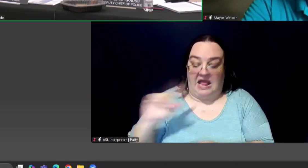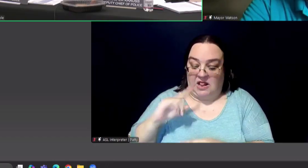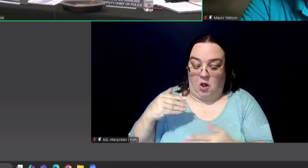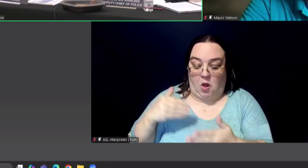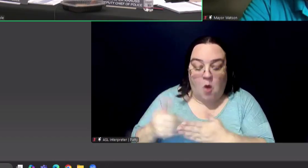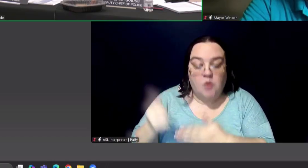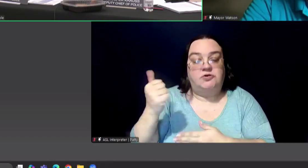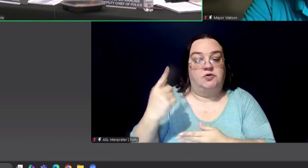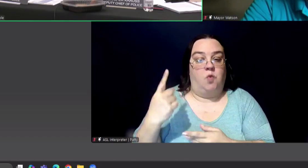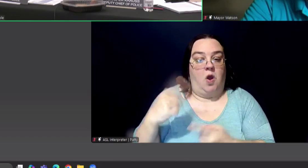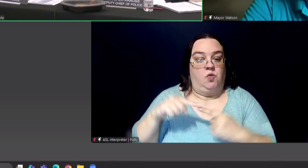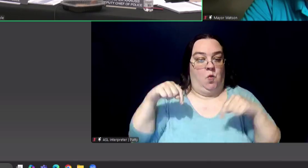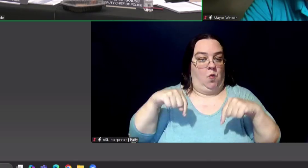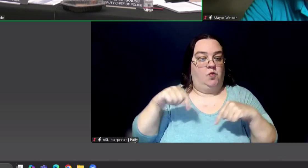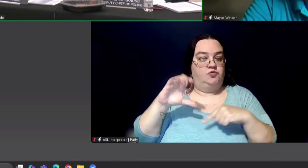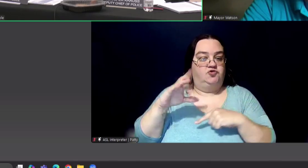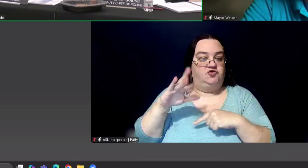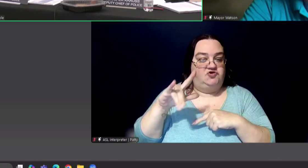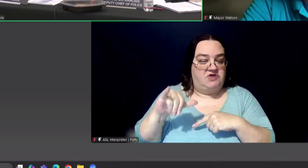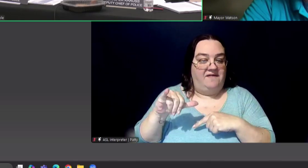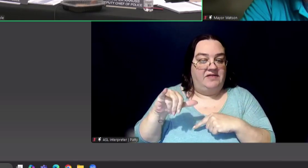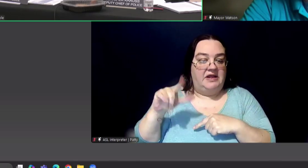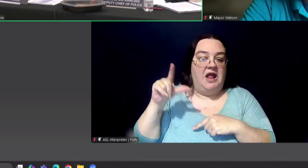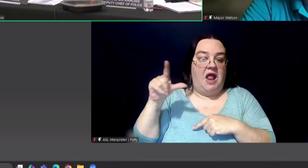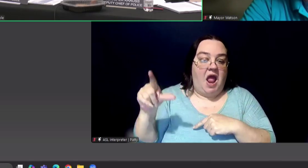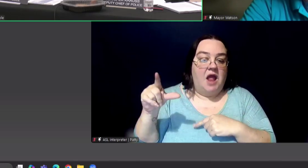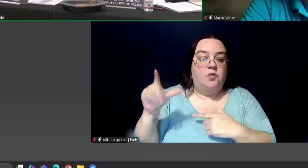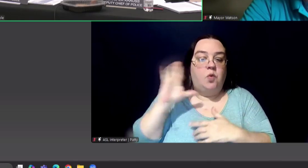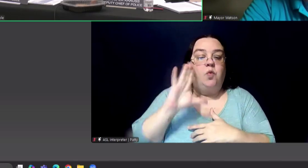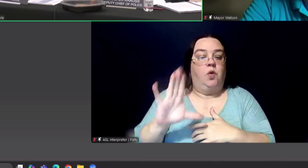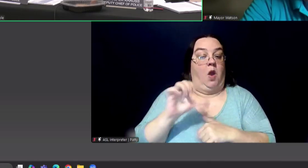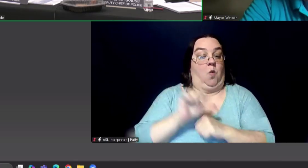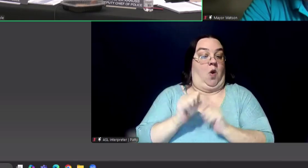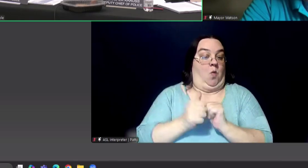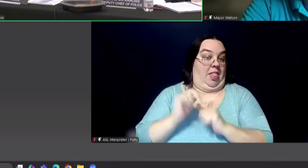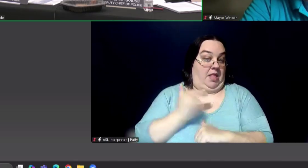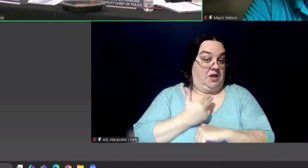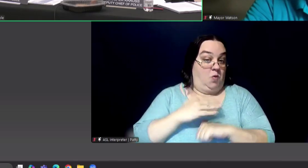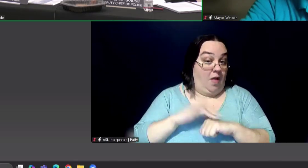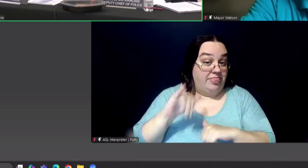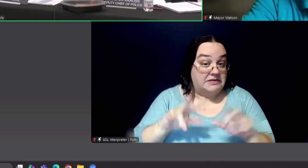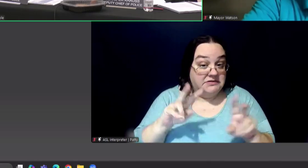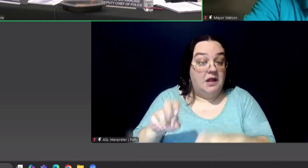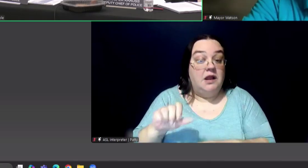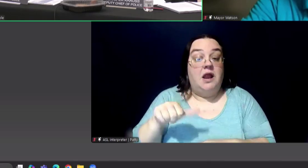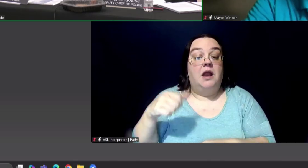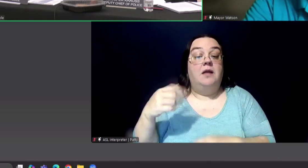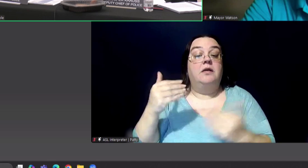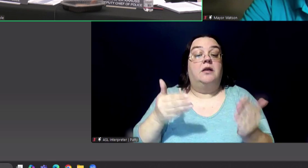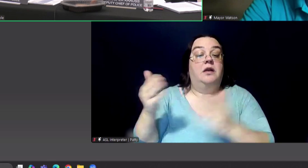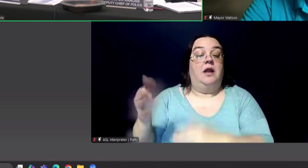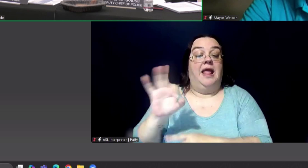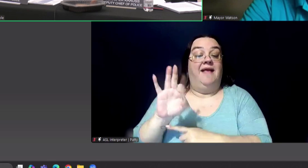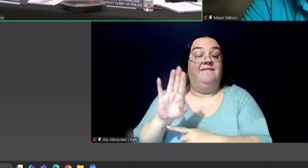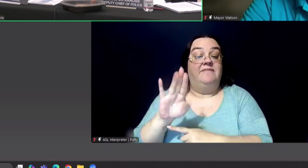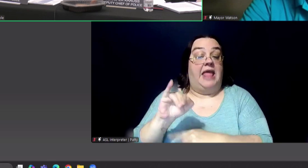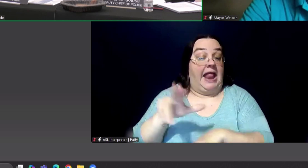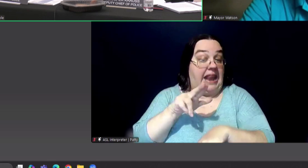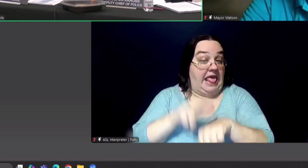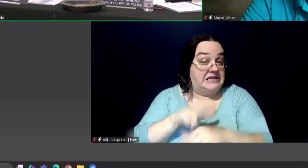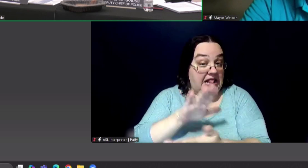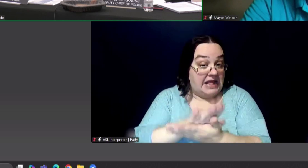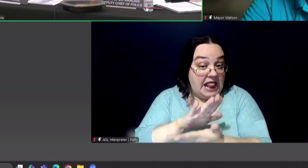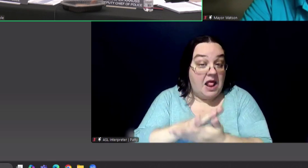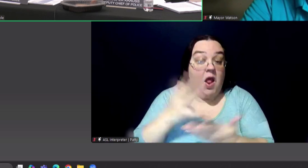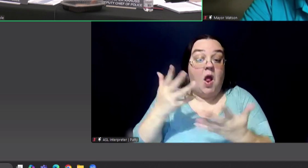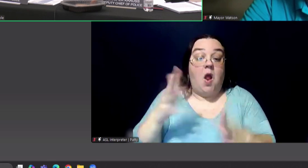that would work with us on this. Moving on, the FBI National Academy, we've already indicated Sergeant Blant's